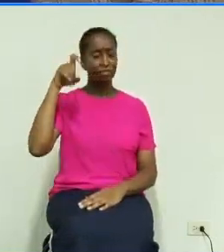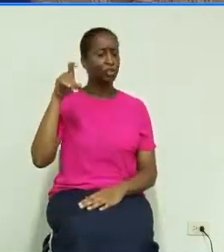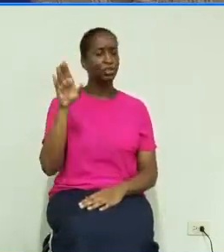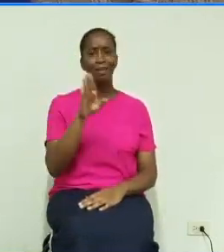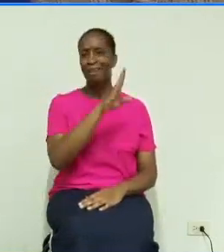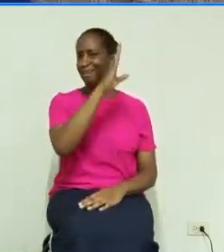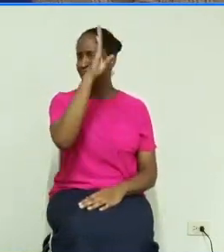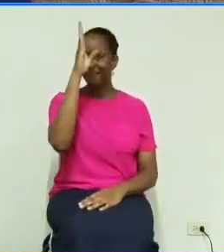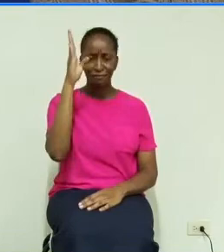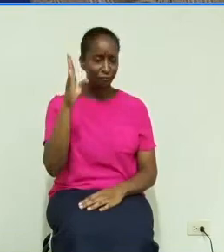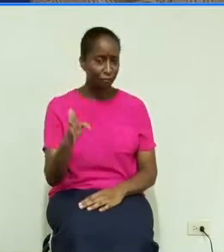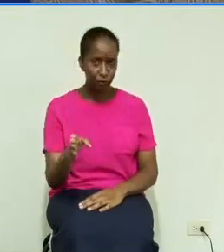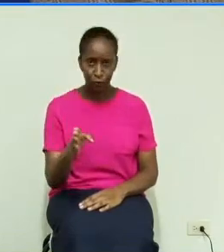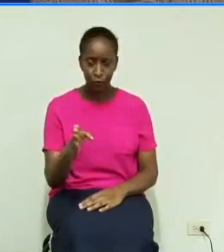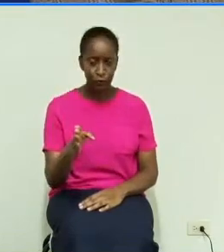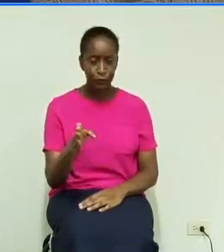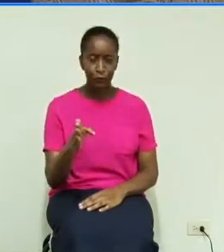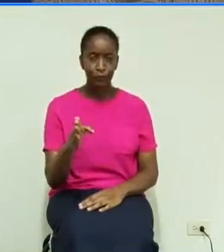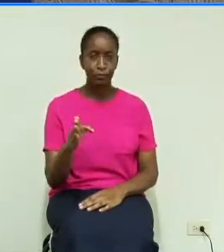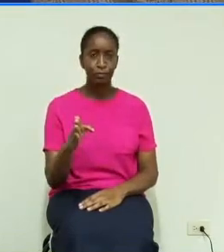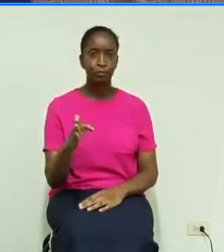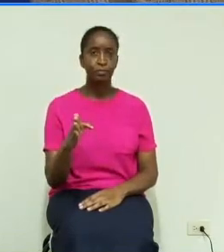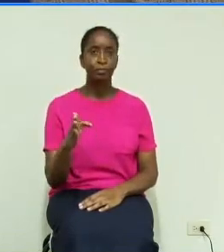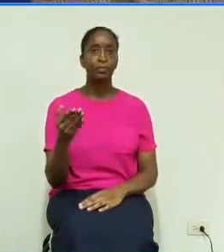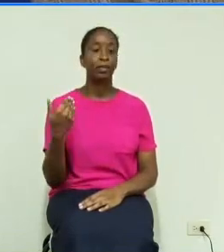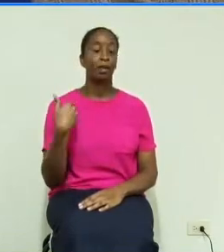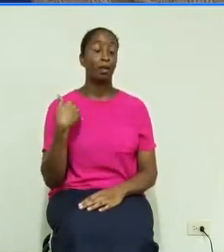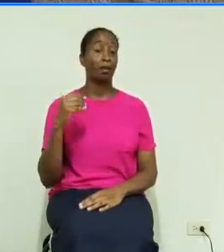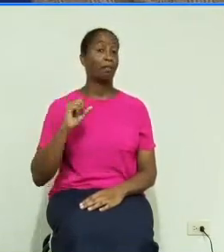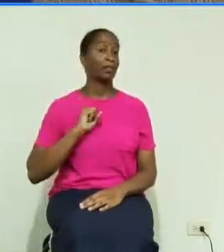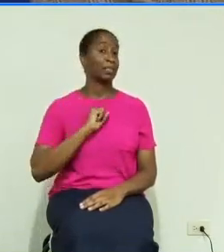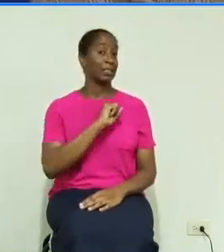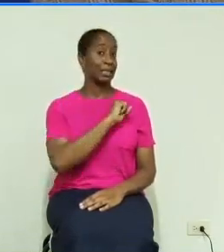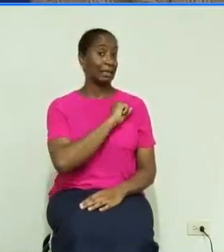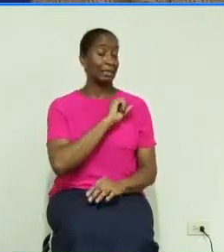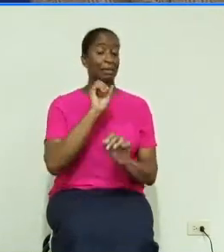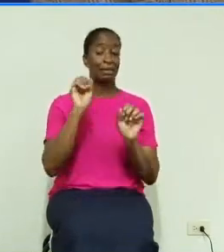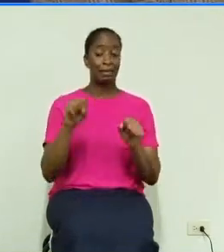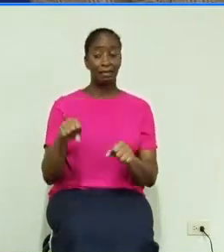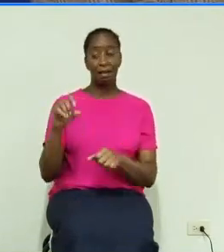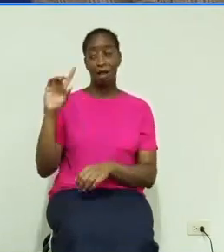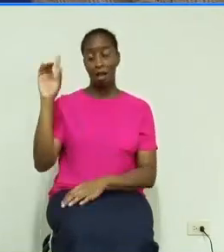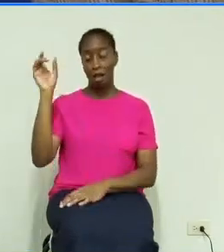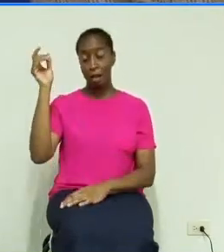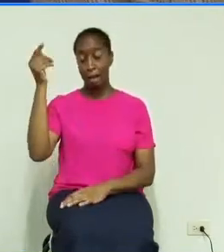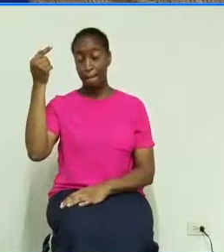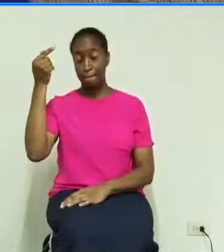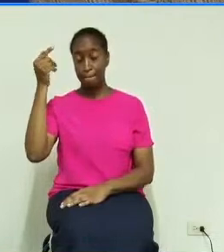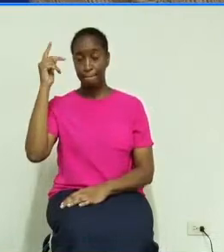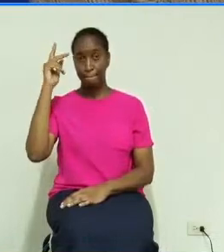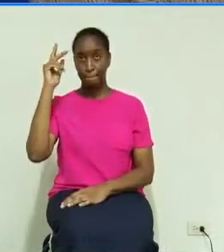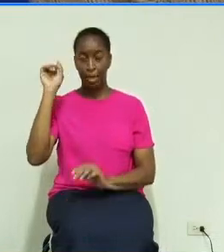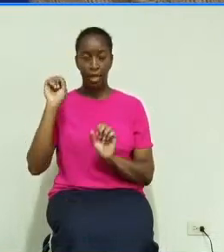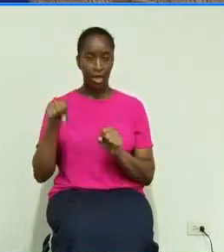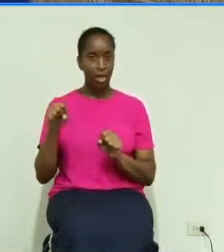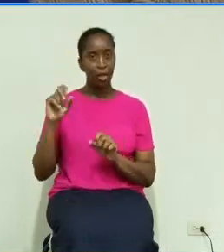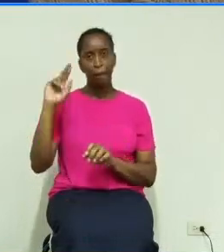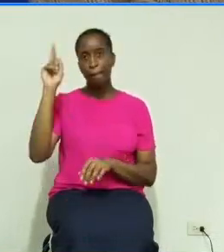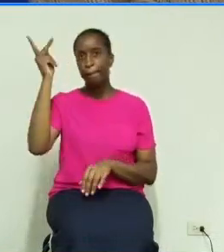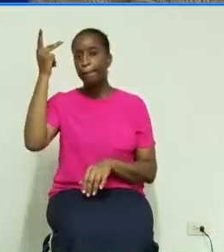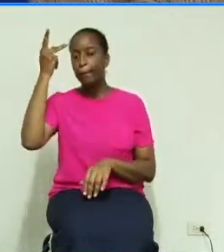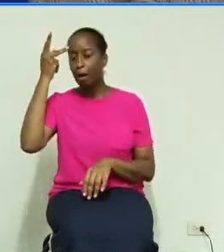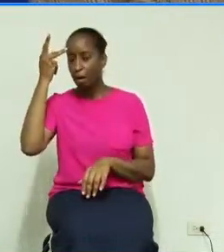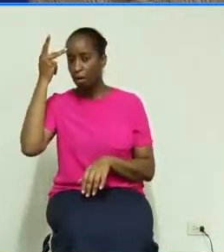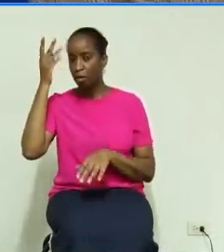program is frustrated or undermined. Now, As I mentioned before,